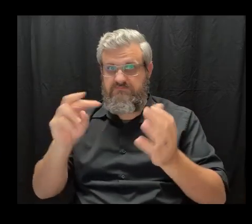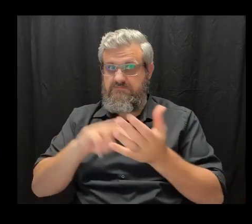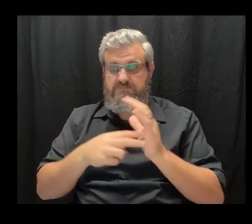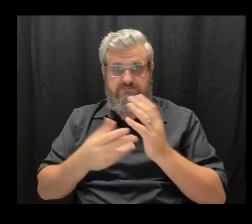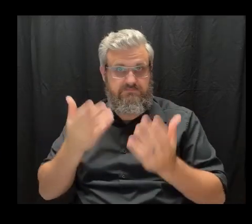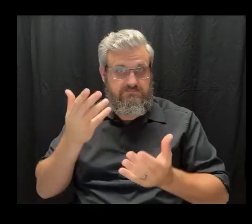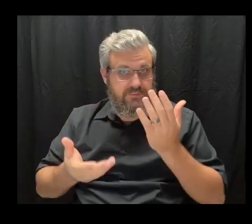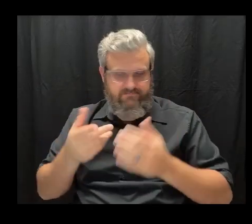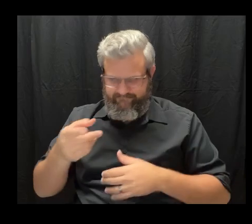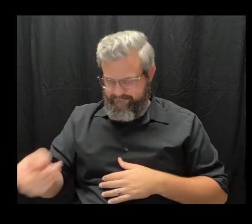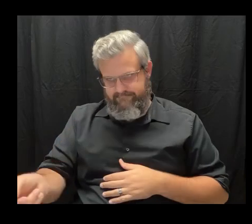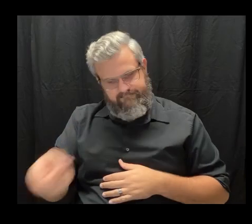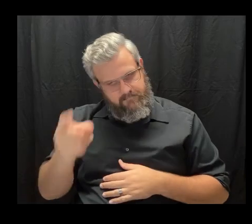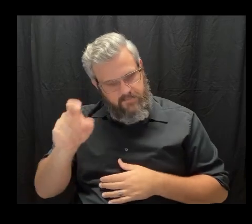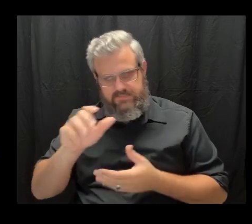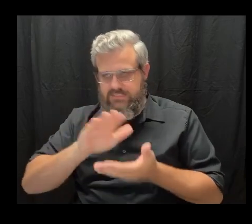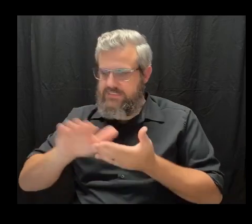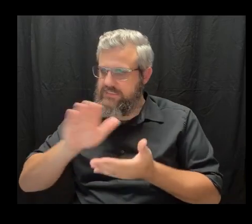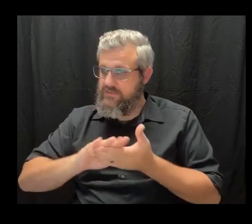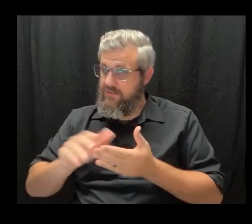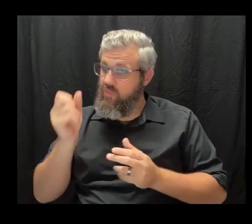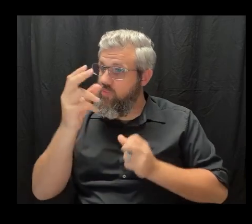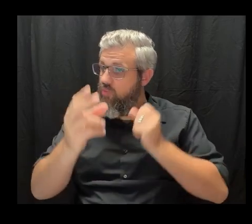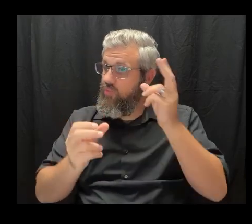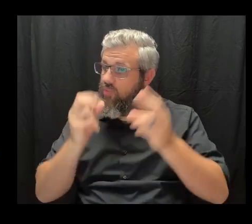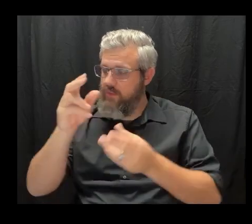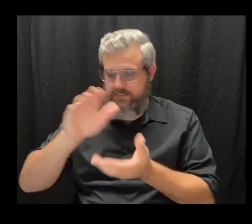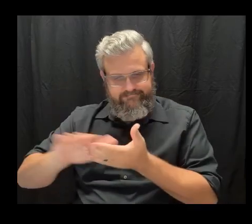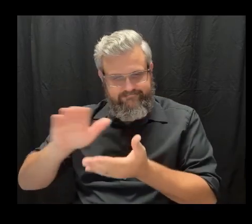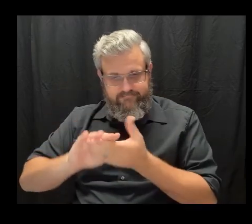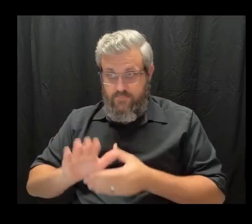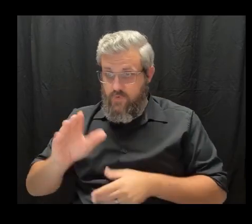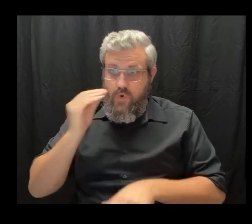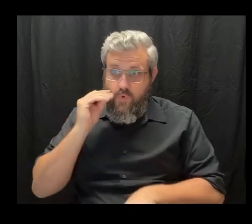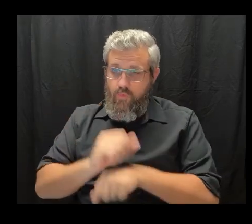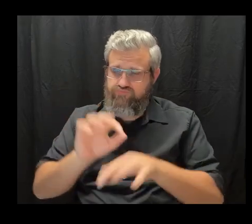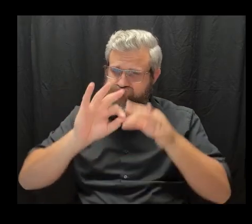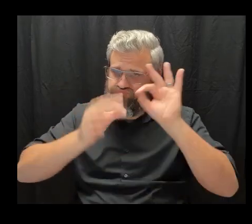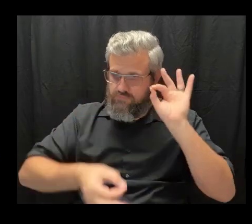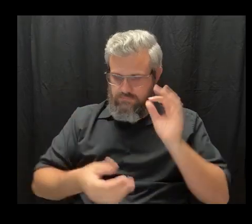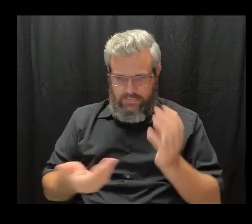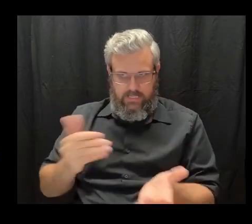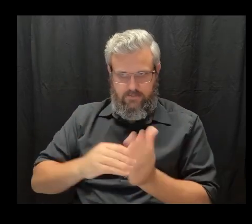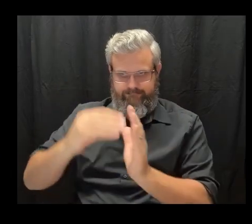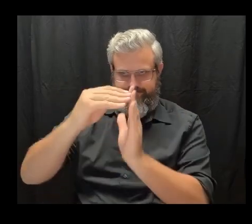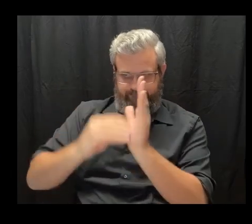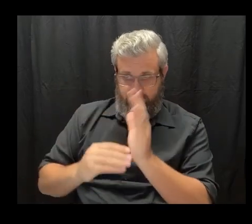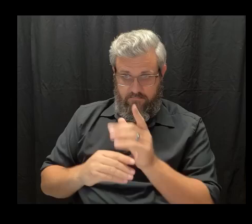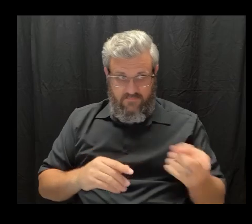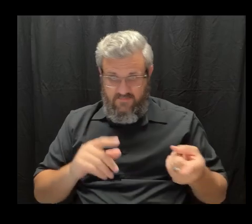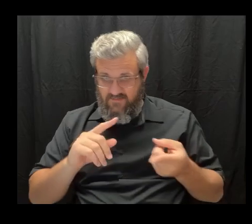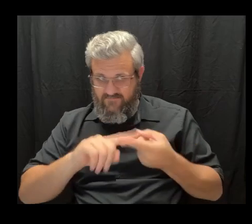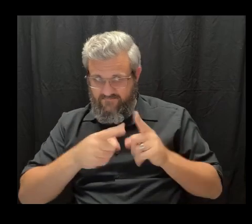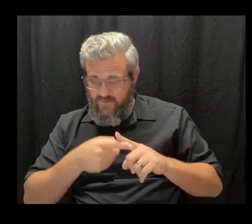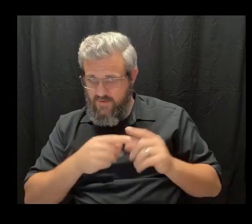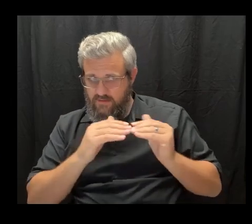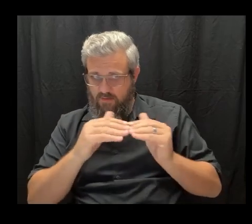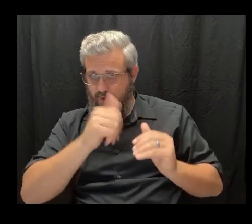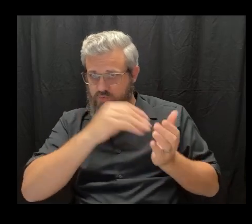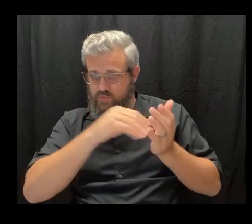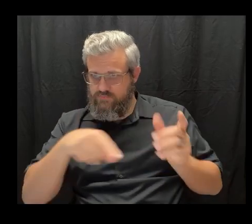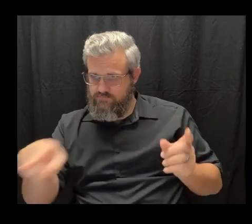up materials that were thrown, redoing an assignment that was torn up, or apologizing to a peer, and are meaningful and contribute